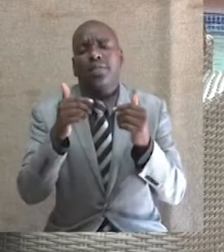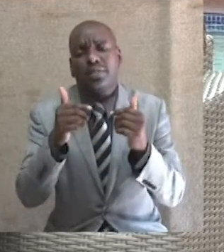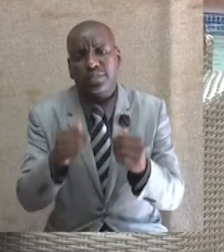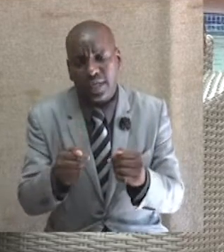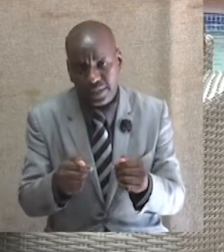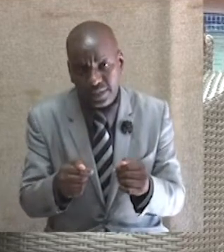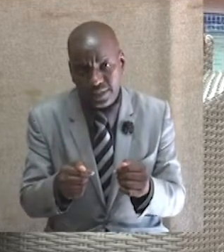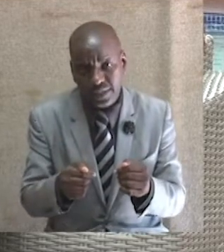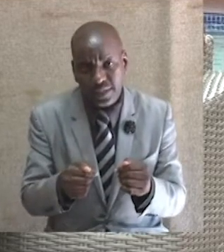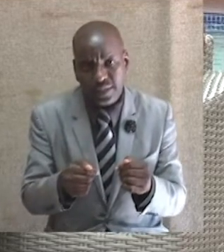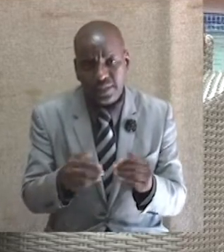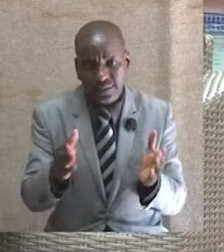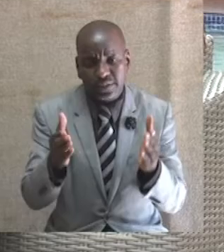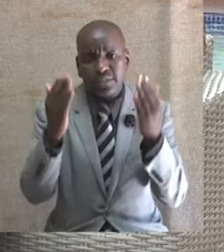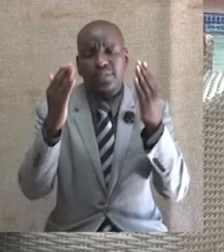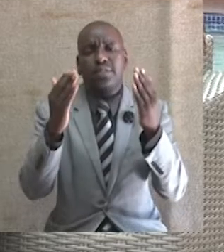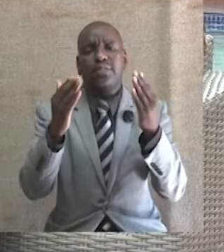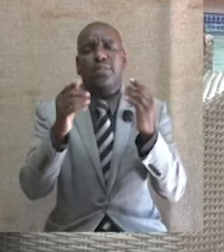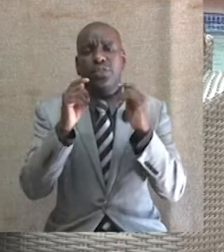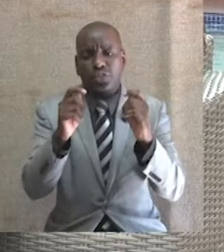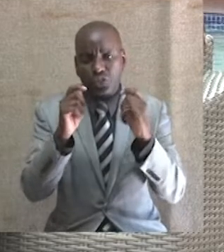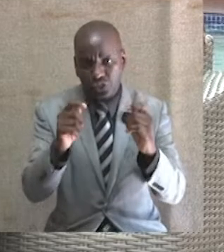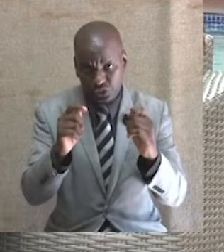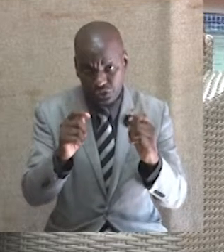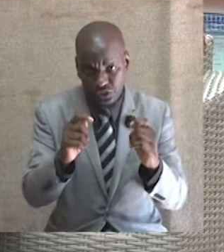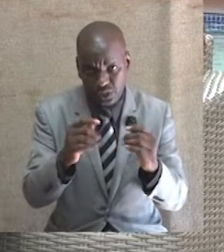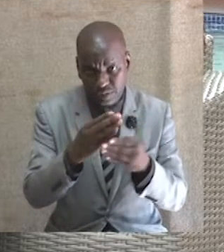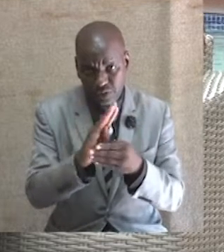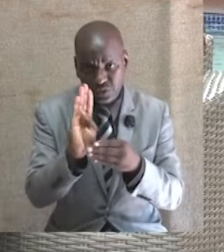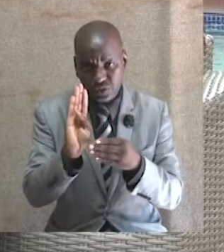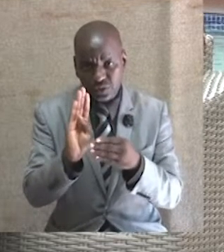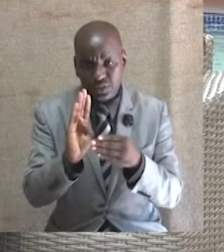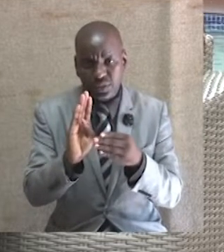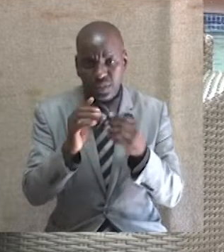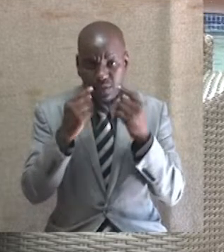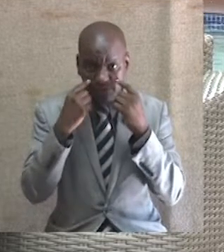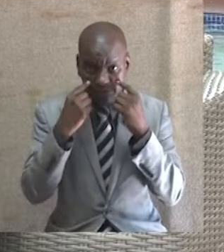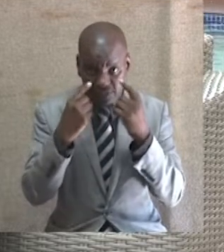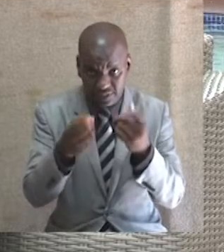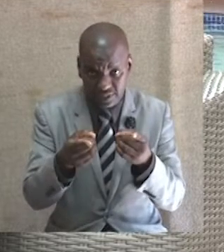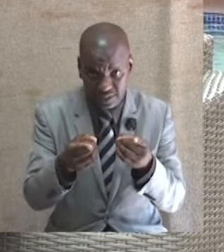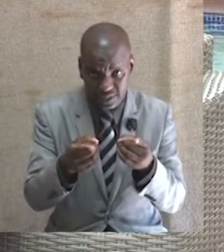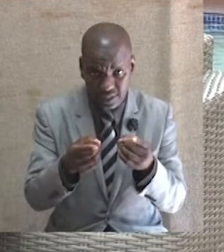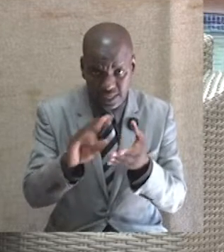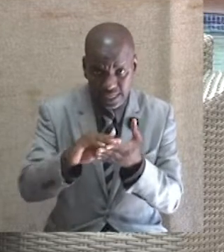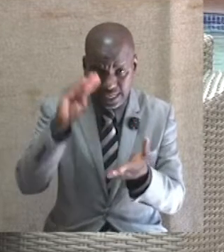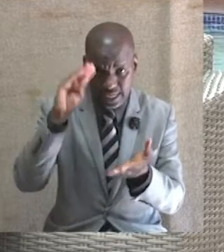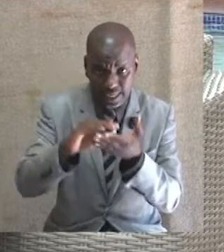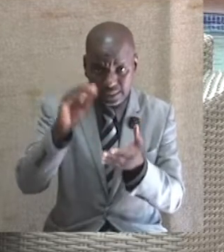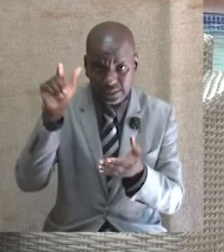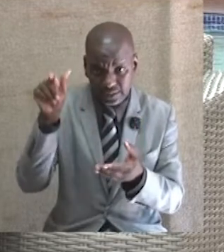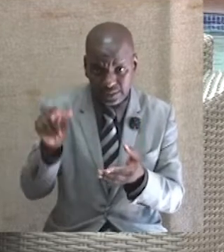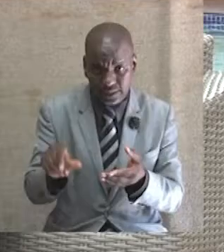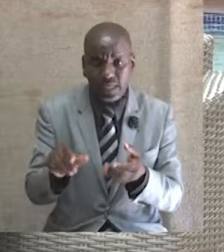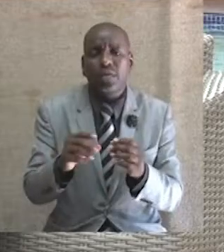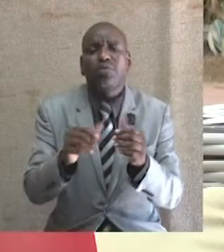trying, we should try and strengthen the teaching of it, because we've also seen learners